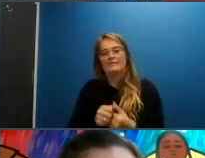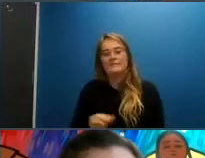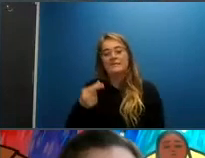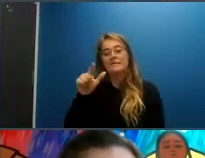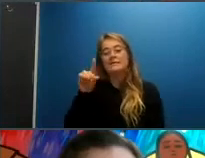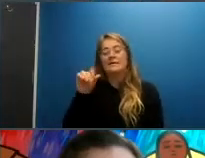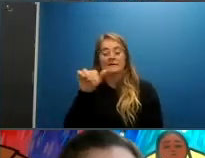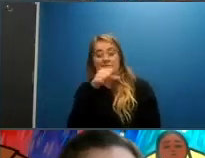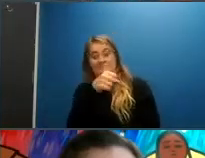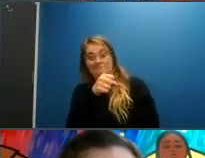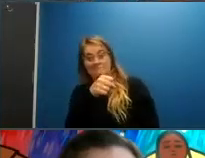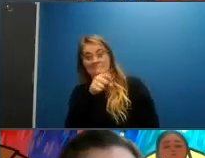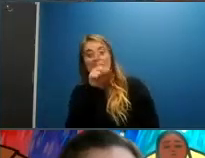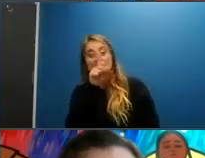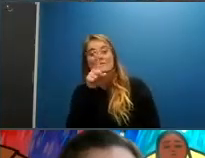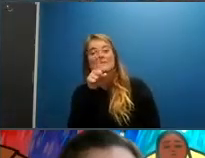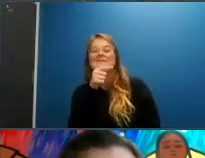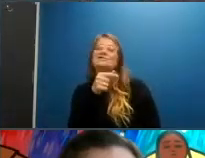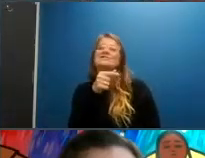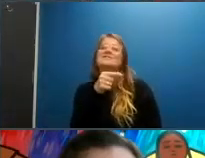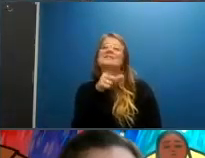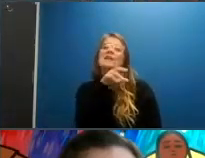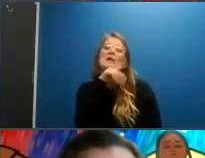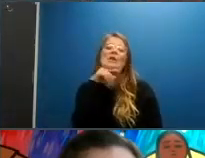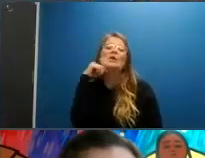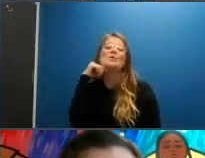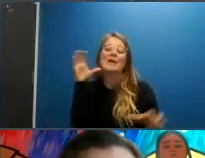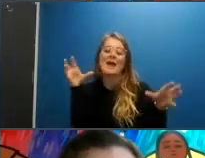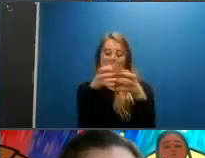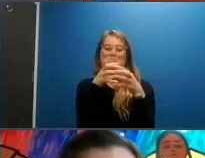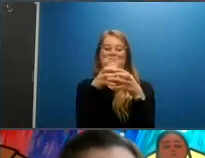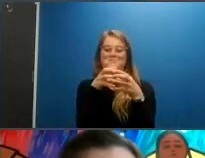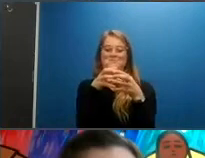She holds us. She's the glue that holds us all together.